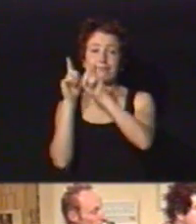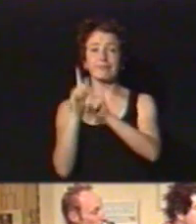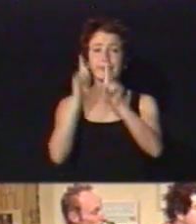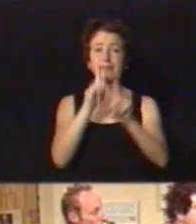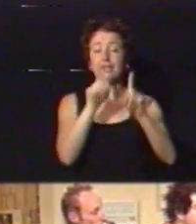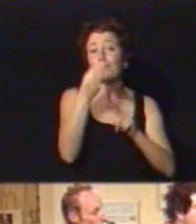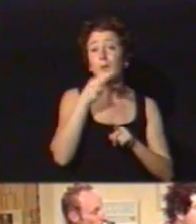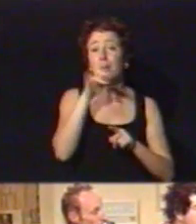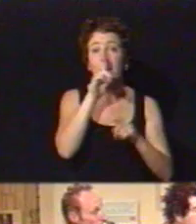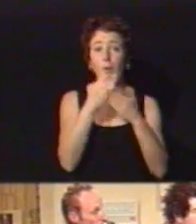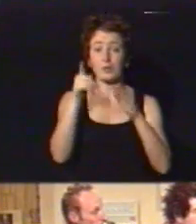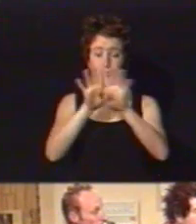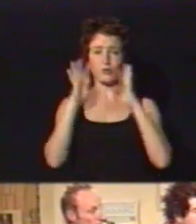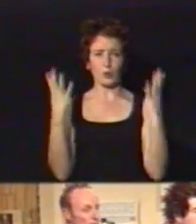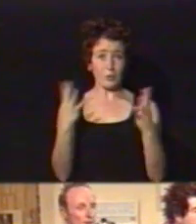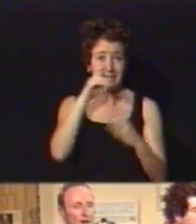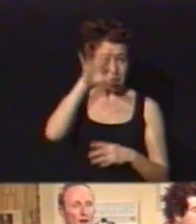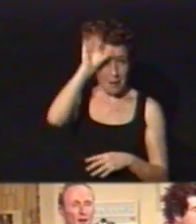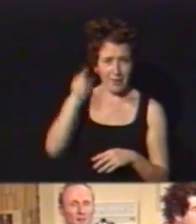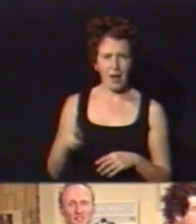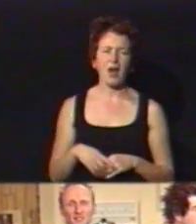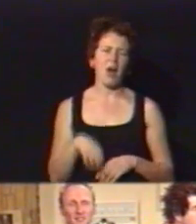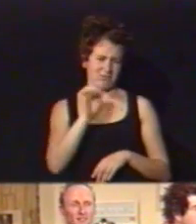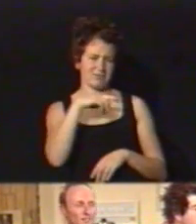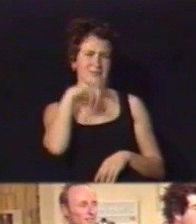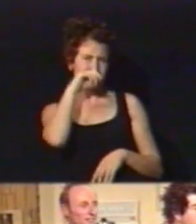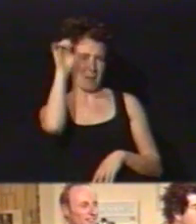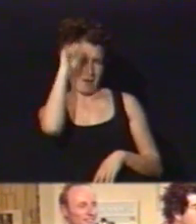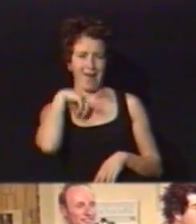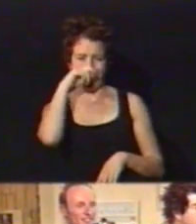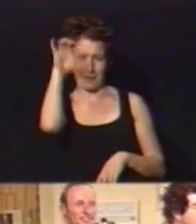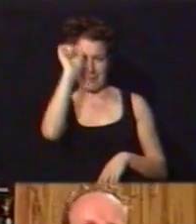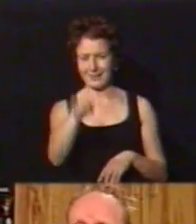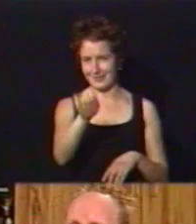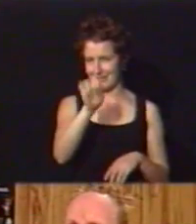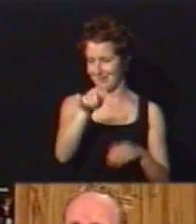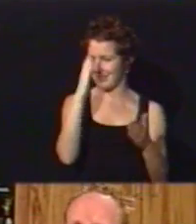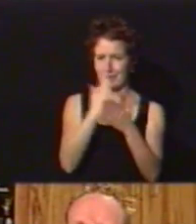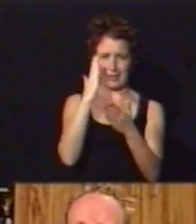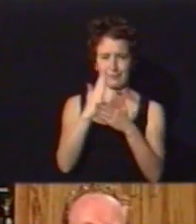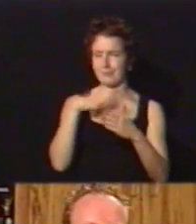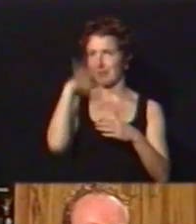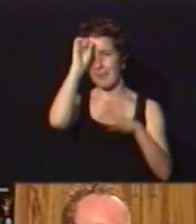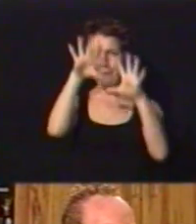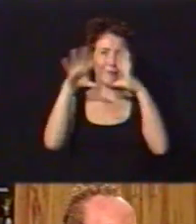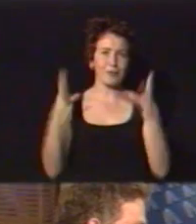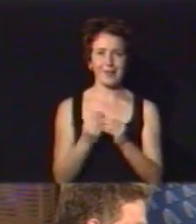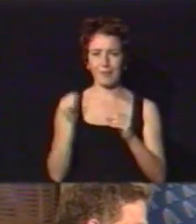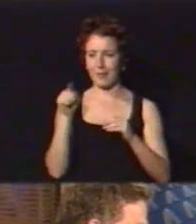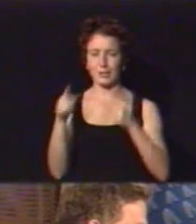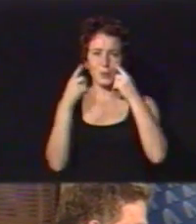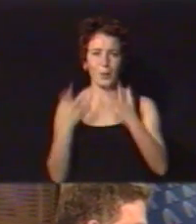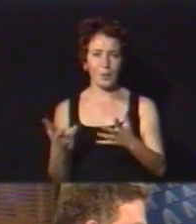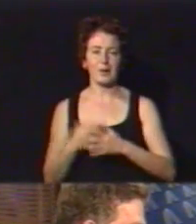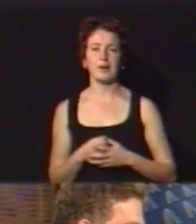few people on this panel who are old enough to remember Bill and Ben. Yeah, totally. Yeah, you said that we wouldn't remember. I remember it very much. Yeah, and also